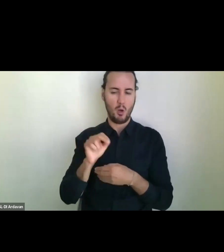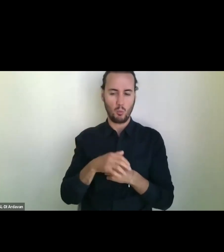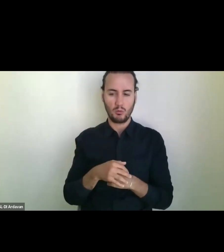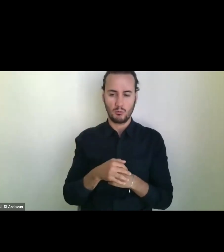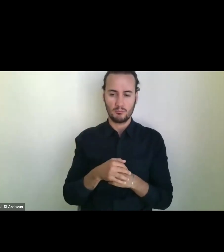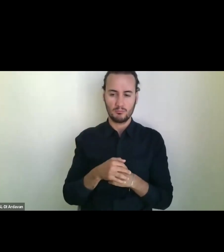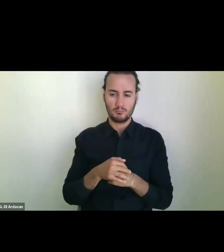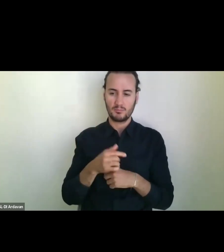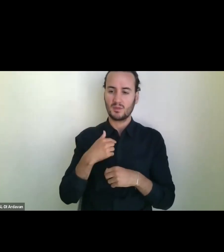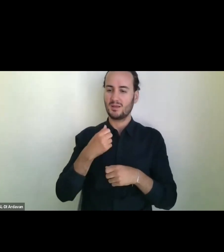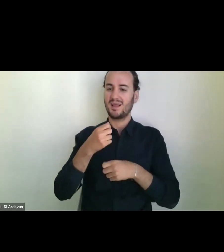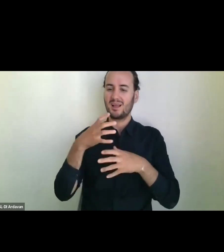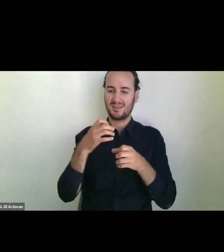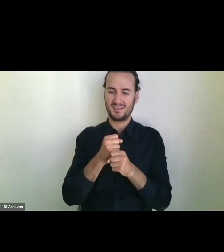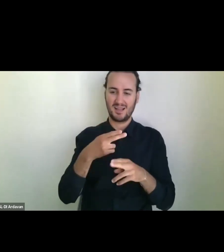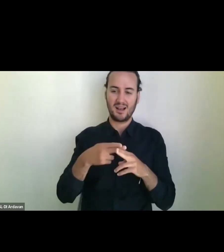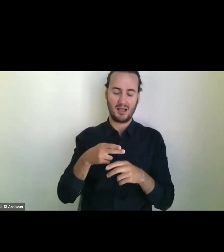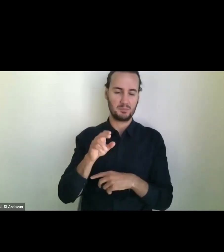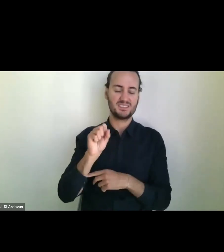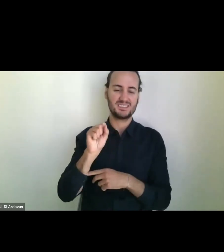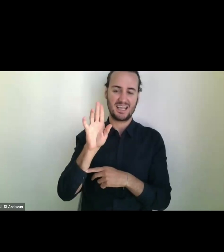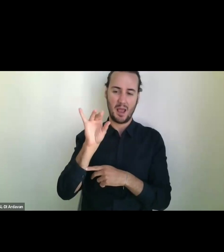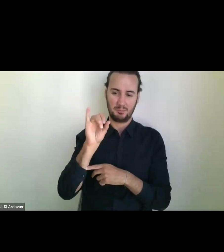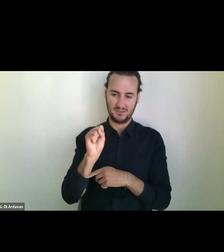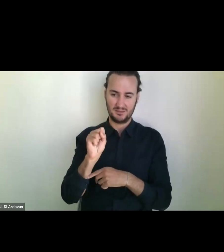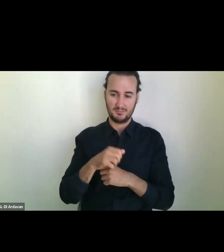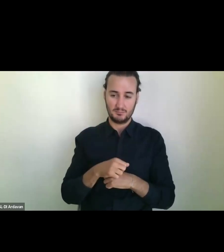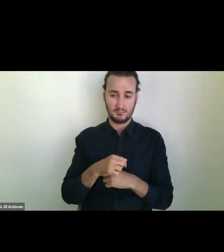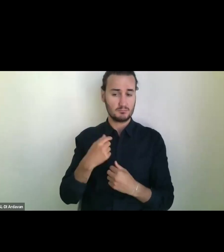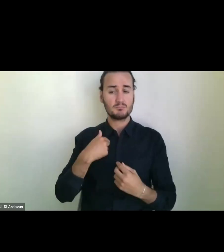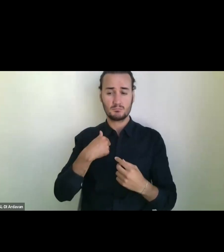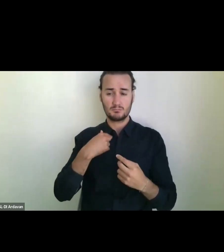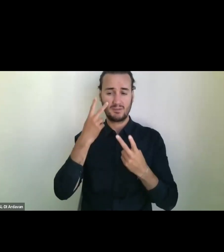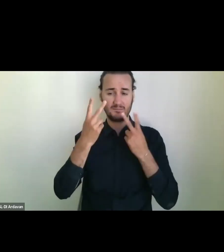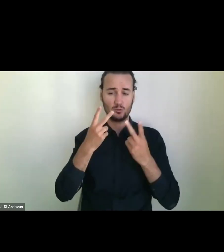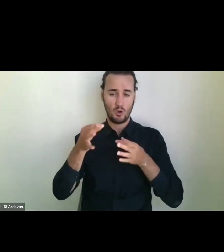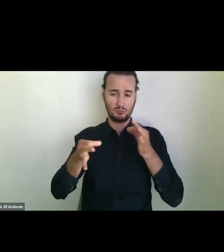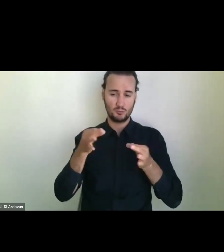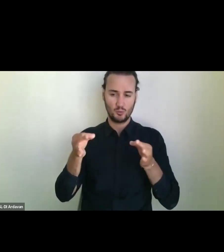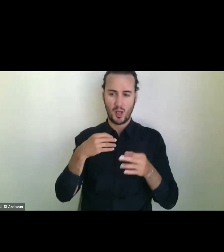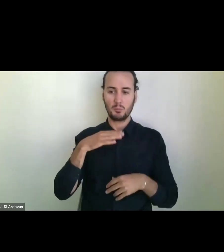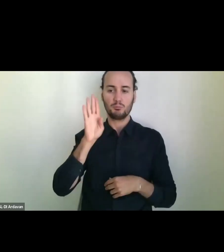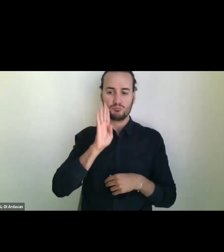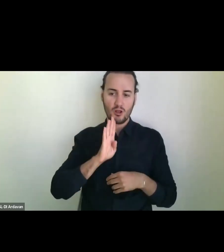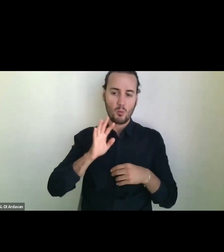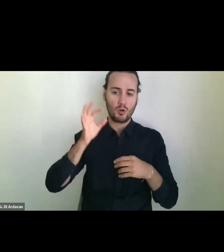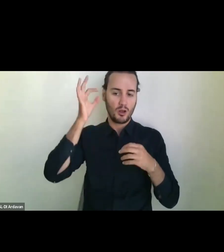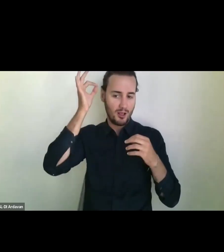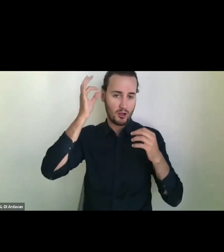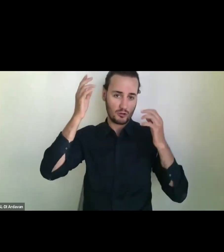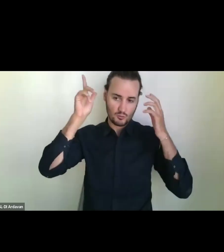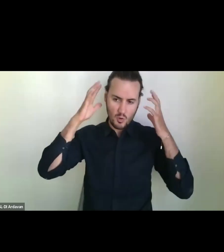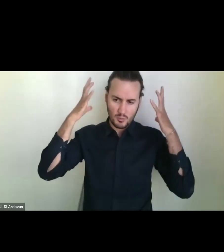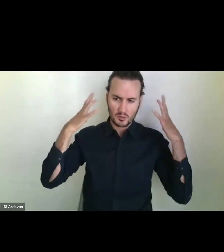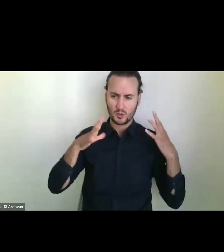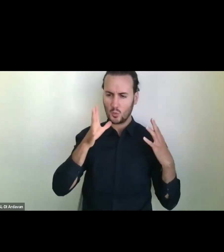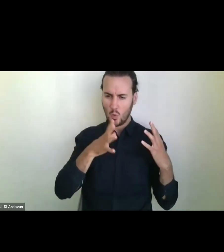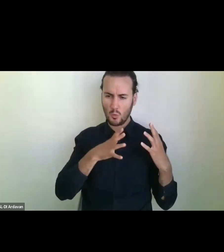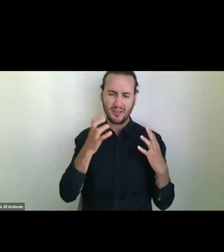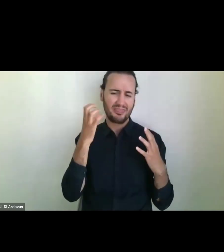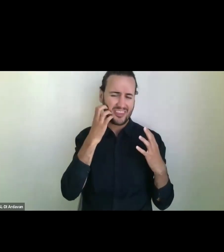For a visual description, I am a brown Arab woman with thick brown curly hair,